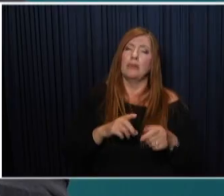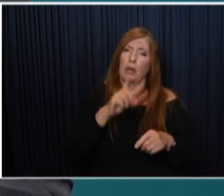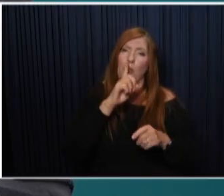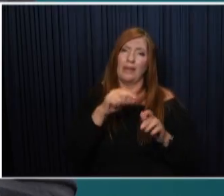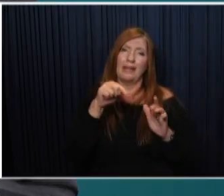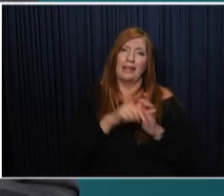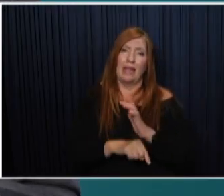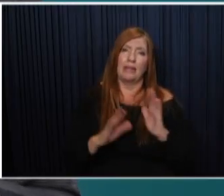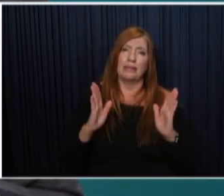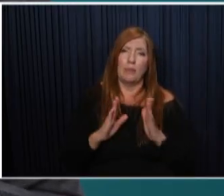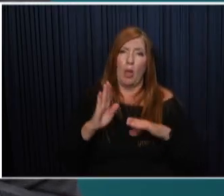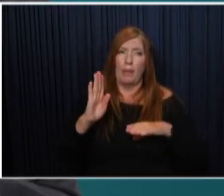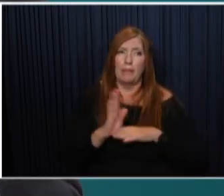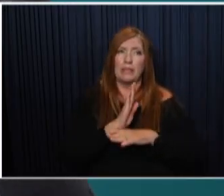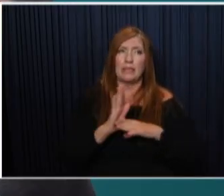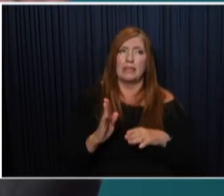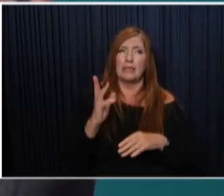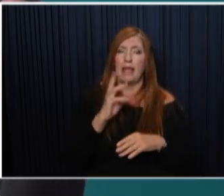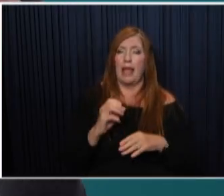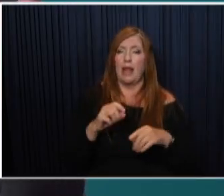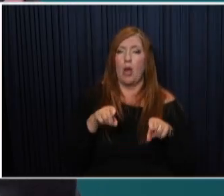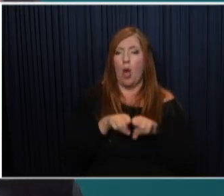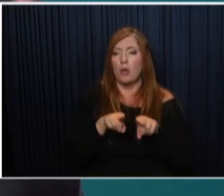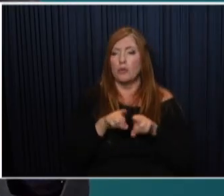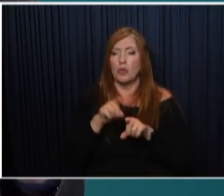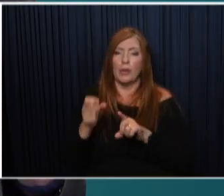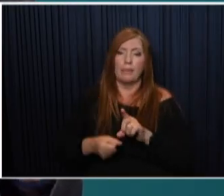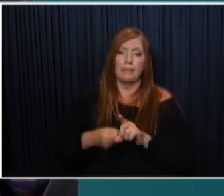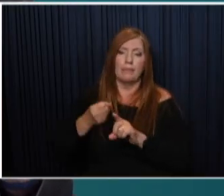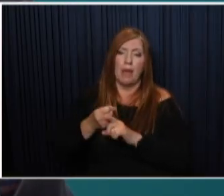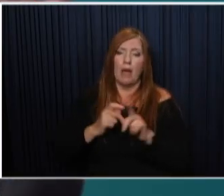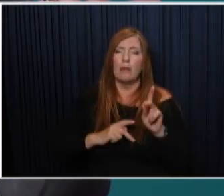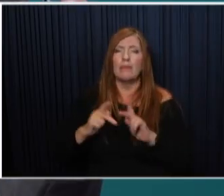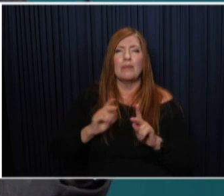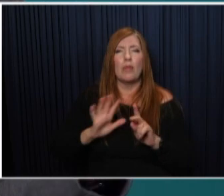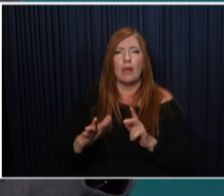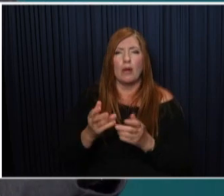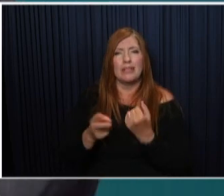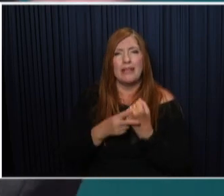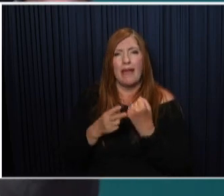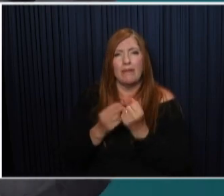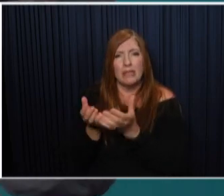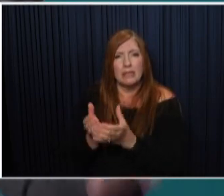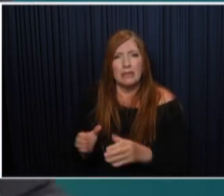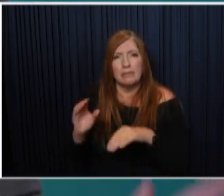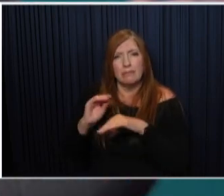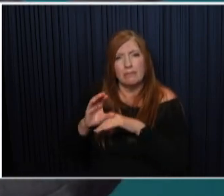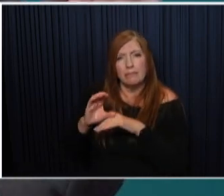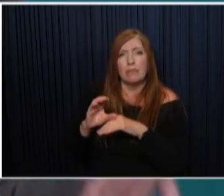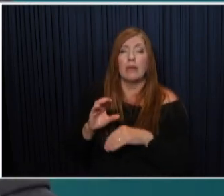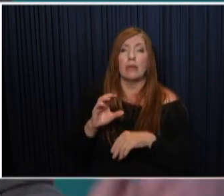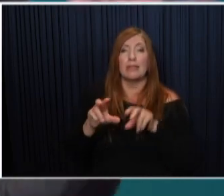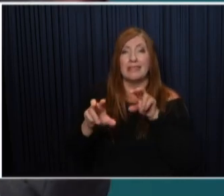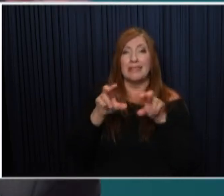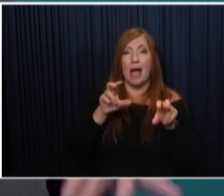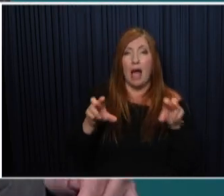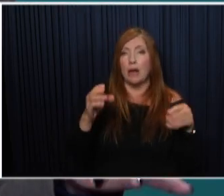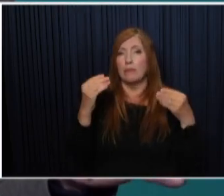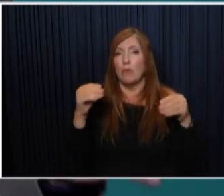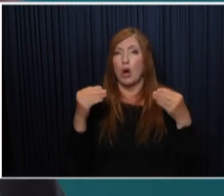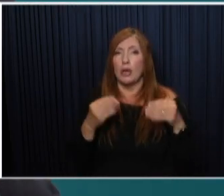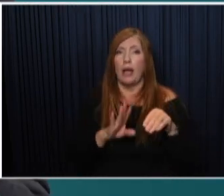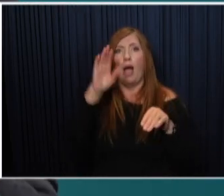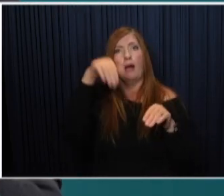small businesses, and it's also impacting people's nest eggs. I mean, right now, the stock market has been on like the world's largest